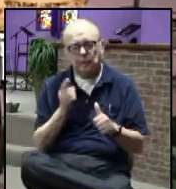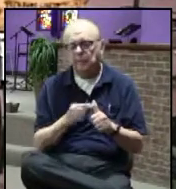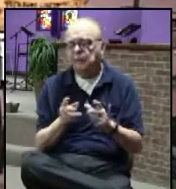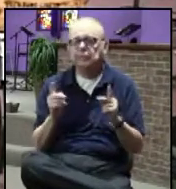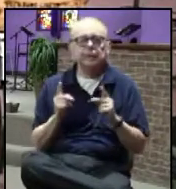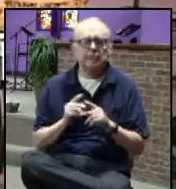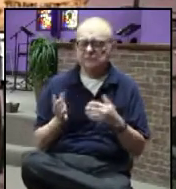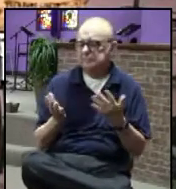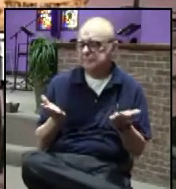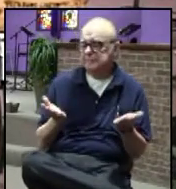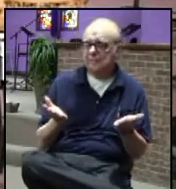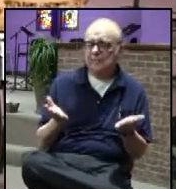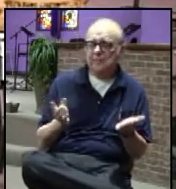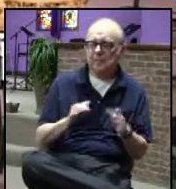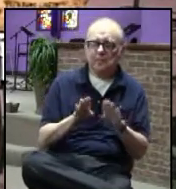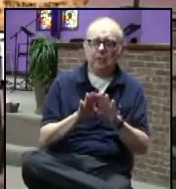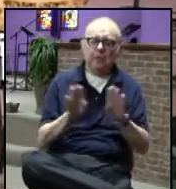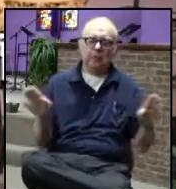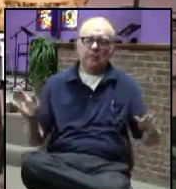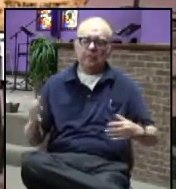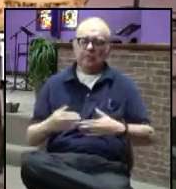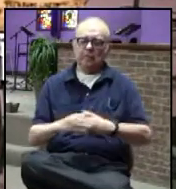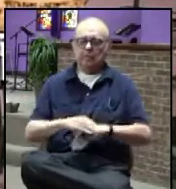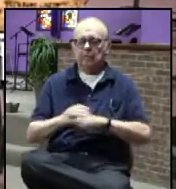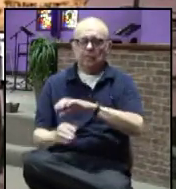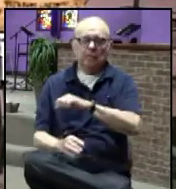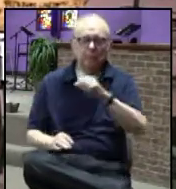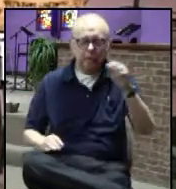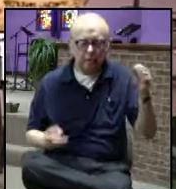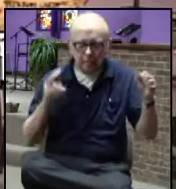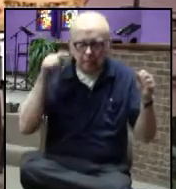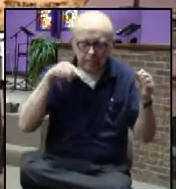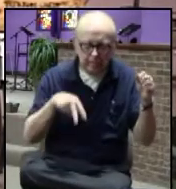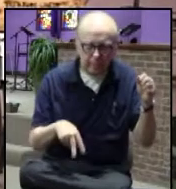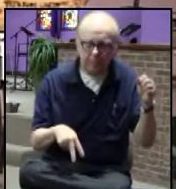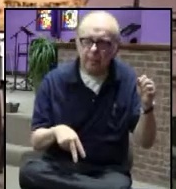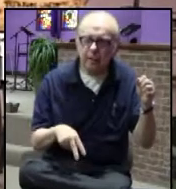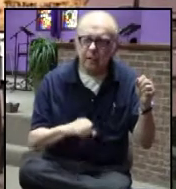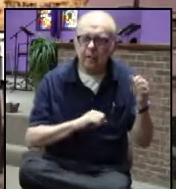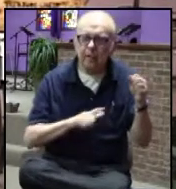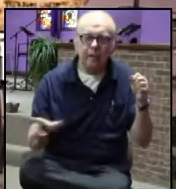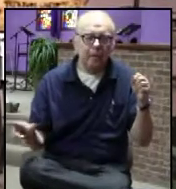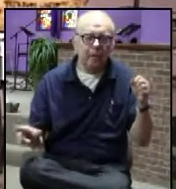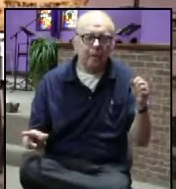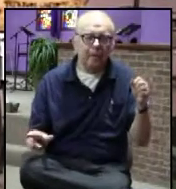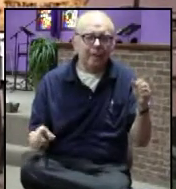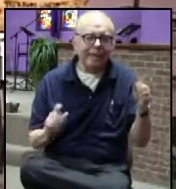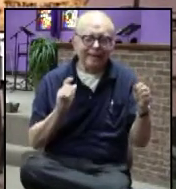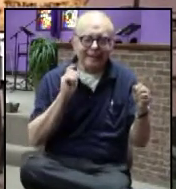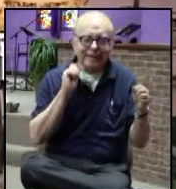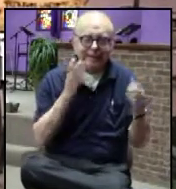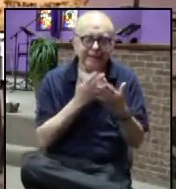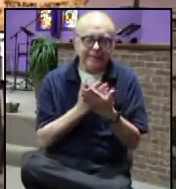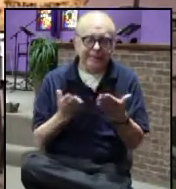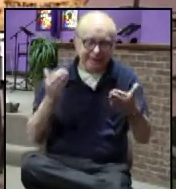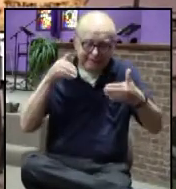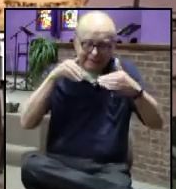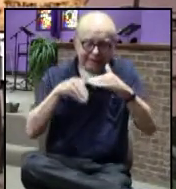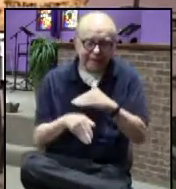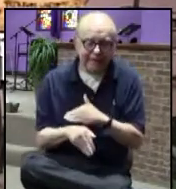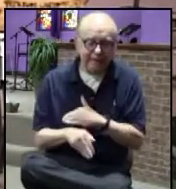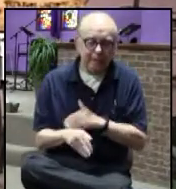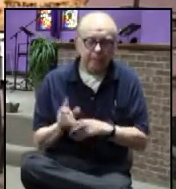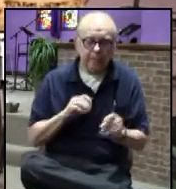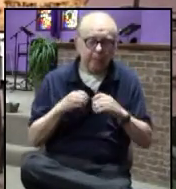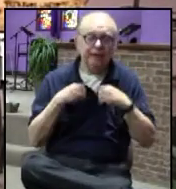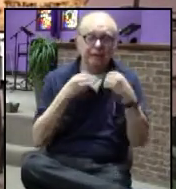you were staying, you would open up that hope chest, and in there would be all of these really neat things that people